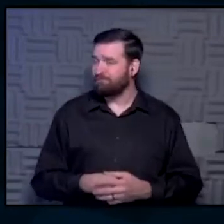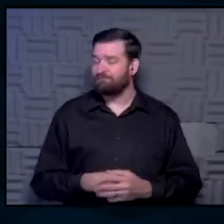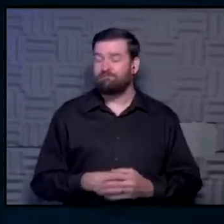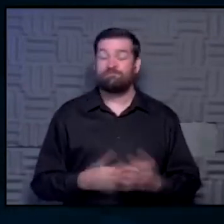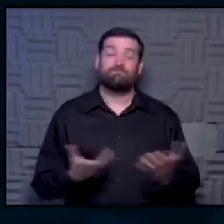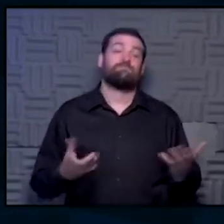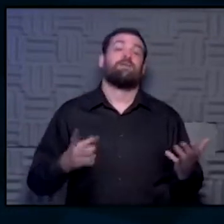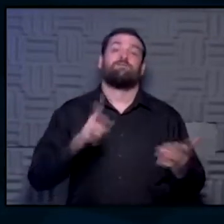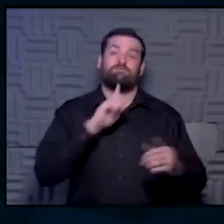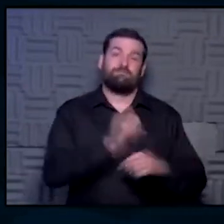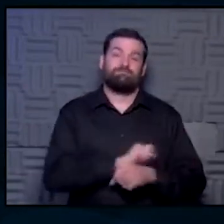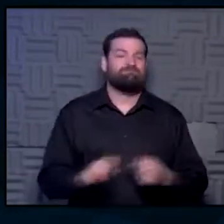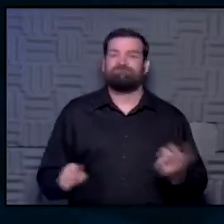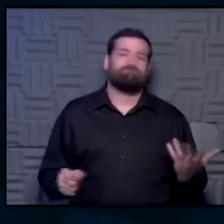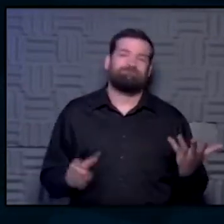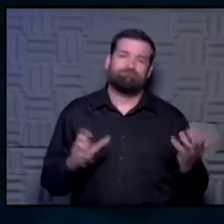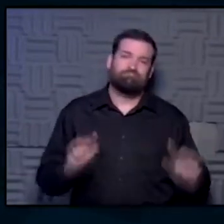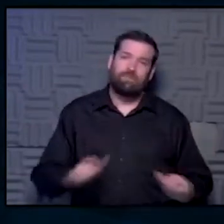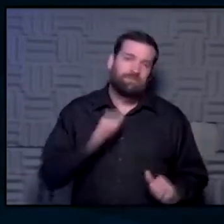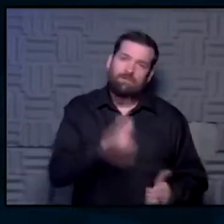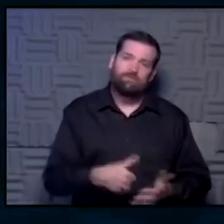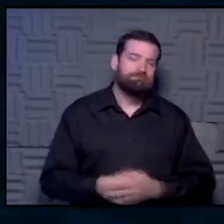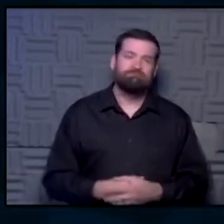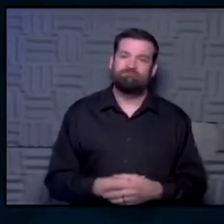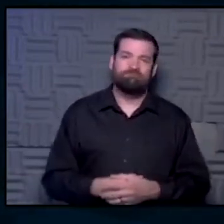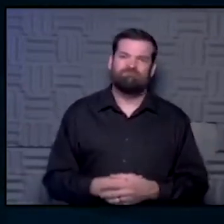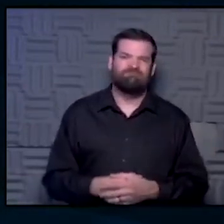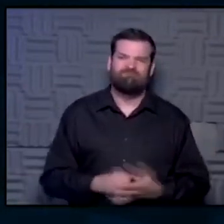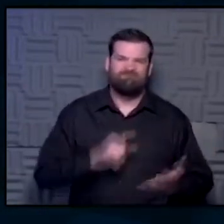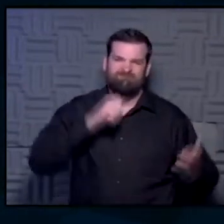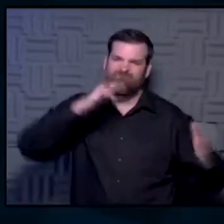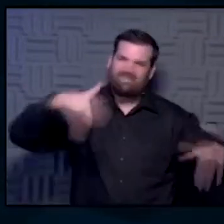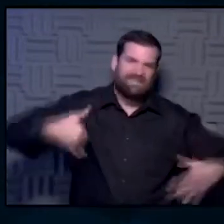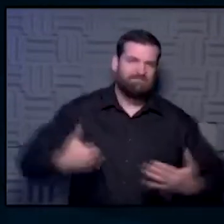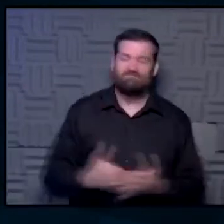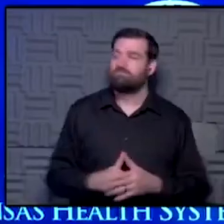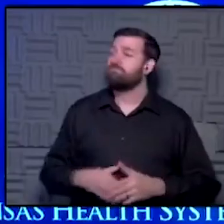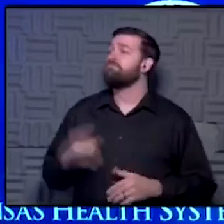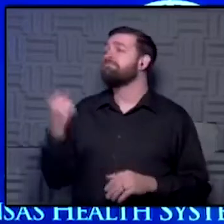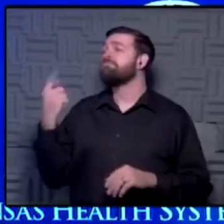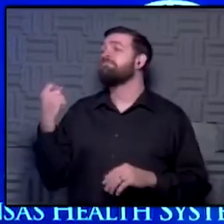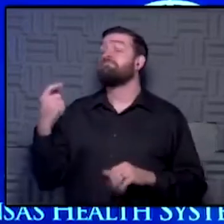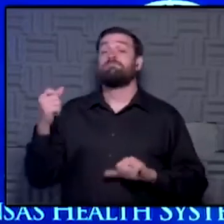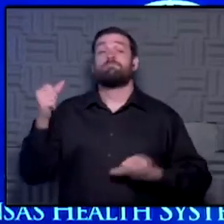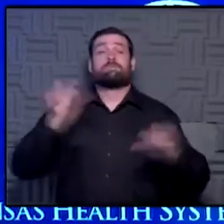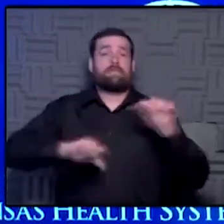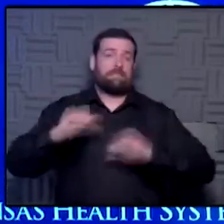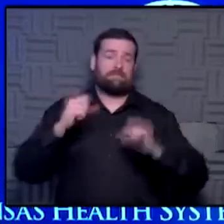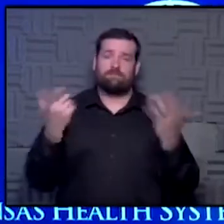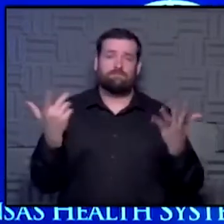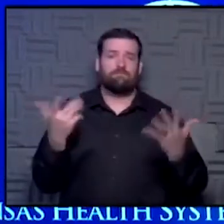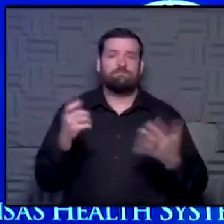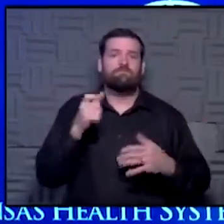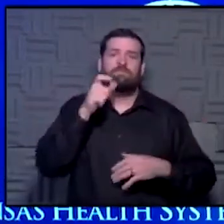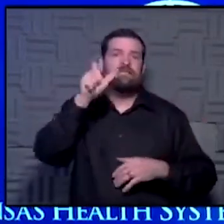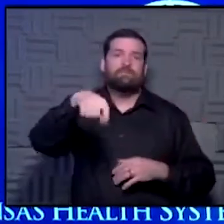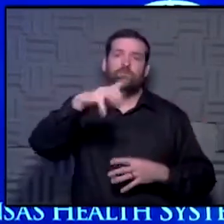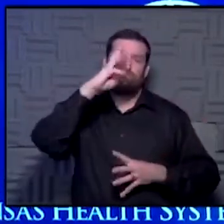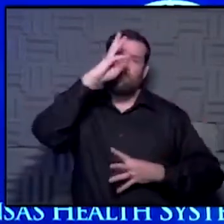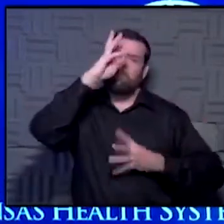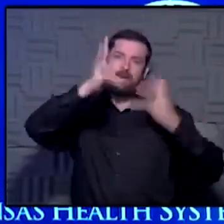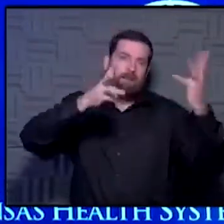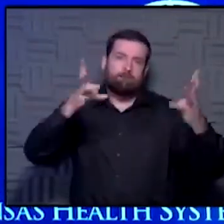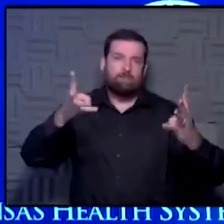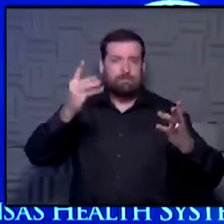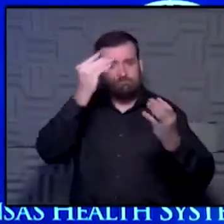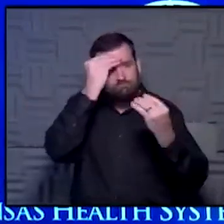the real truth. Probably not. I Yeah. don't think we're quite there yet. You know, here's the part about science. You're not supposed to make it up. We're supposed to